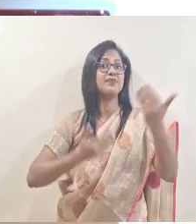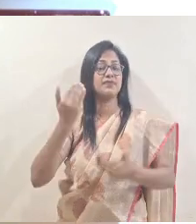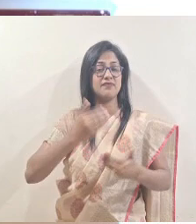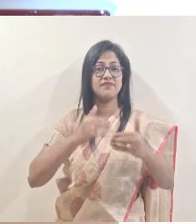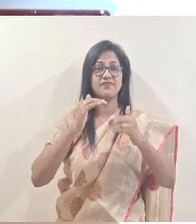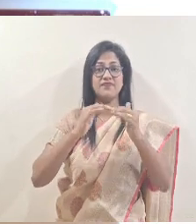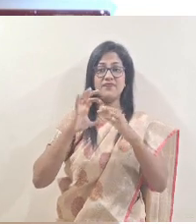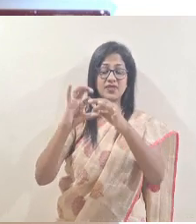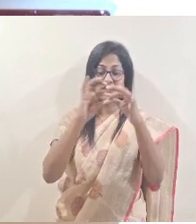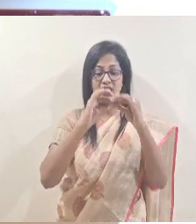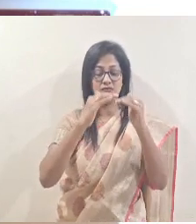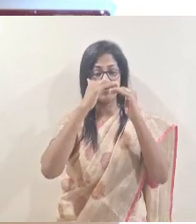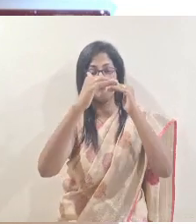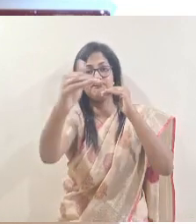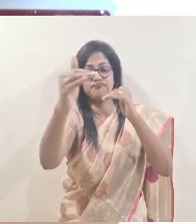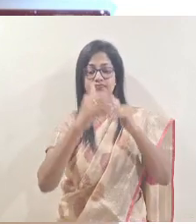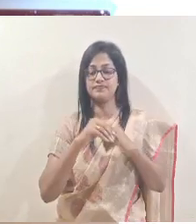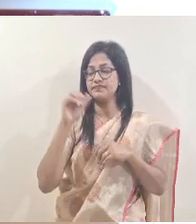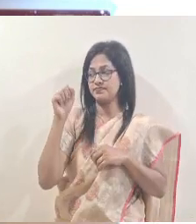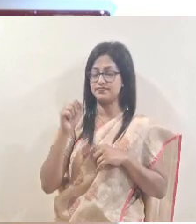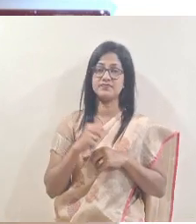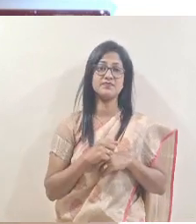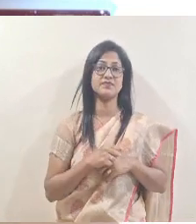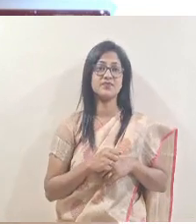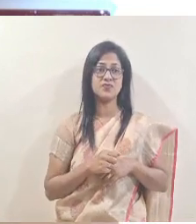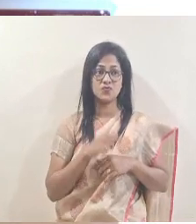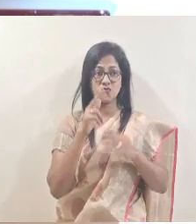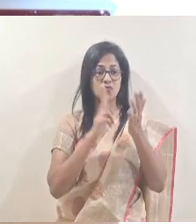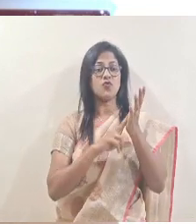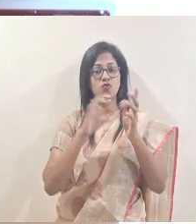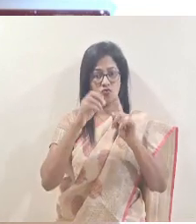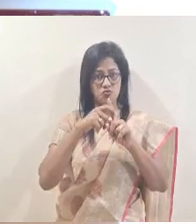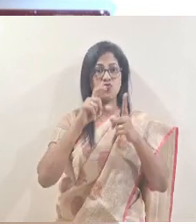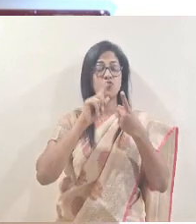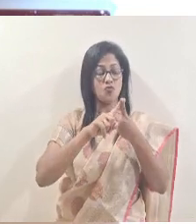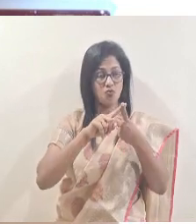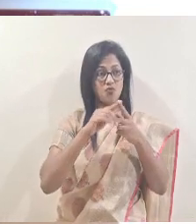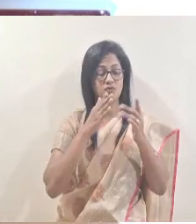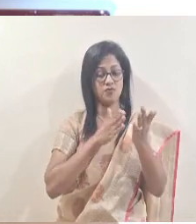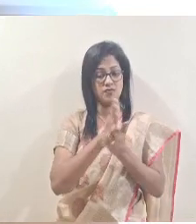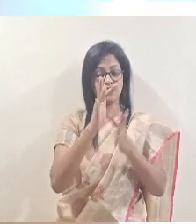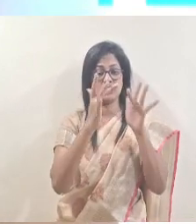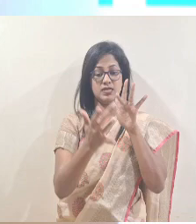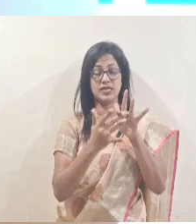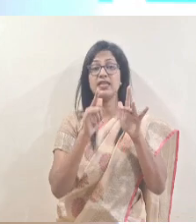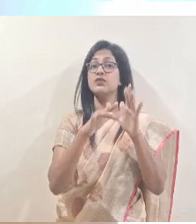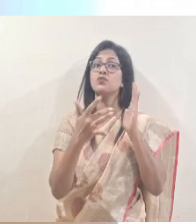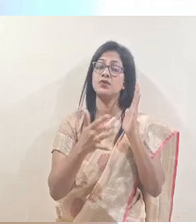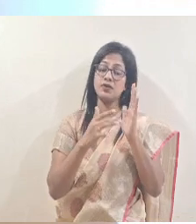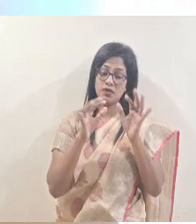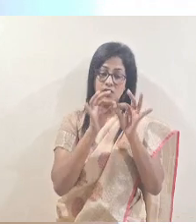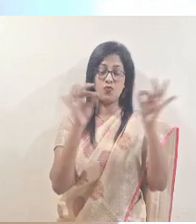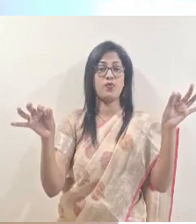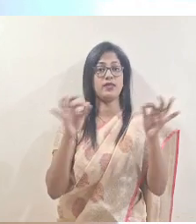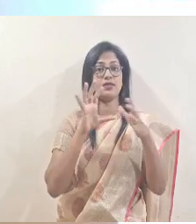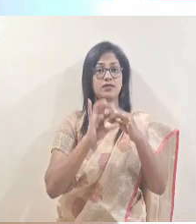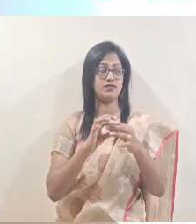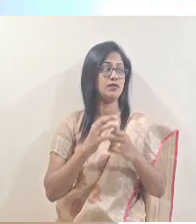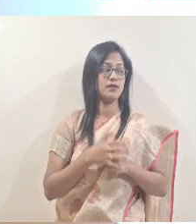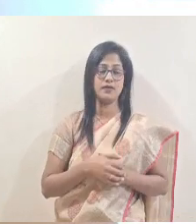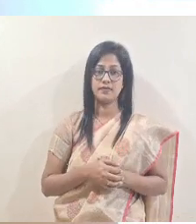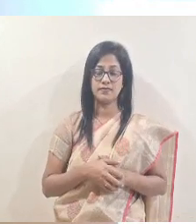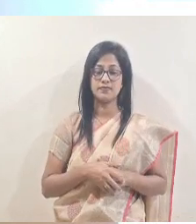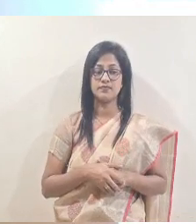behavior in a network level data. So yes, sir. So you get node wise centrality. This is not an edge network based level. centrality. Edge wise. Yes.